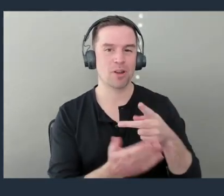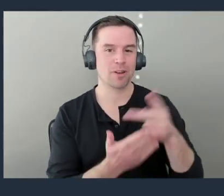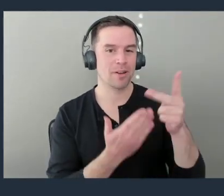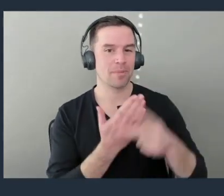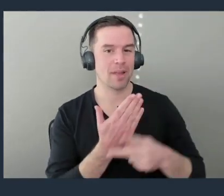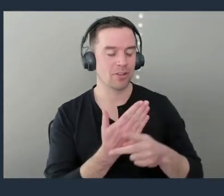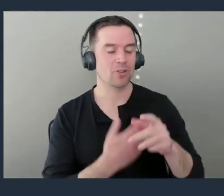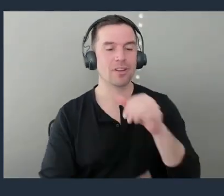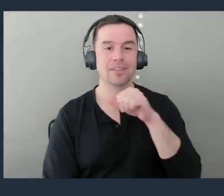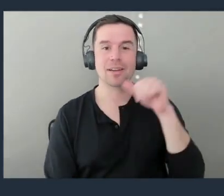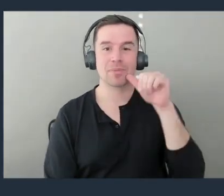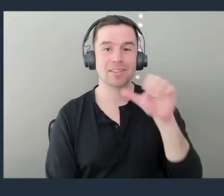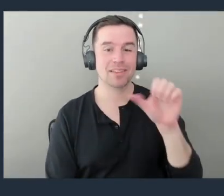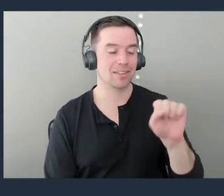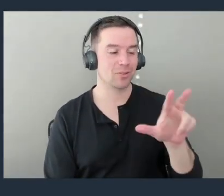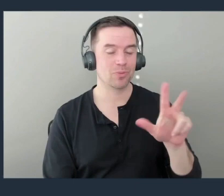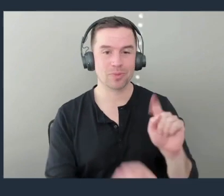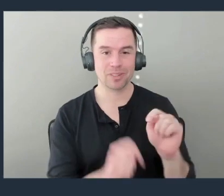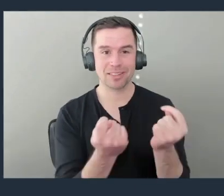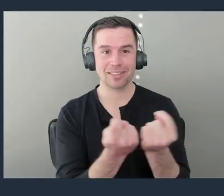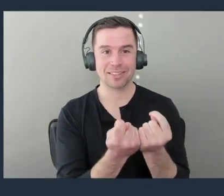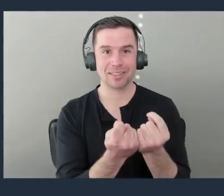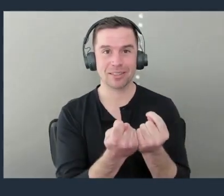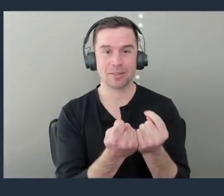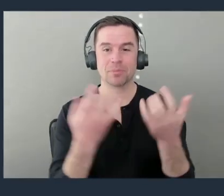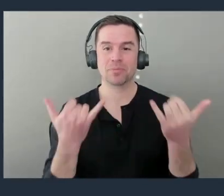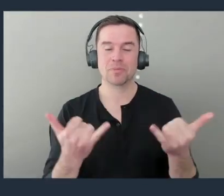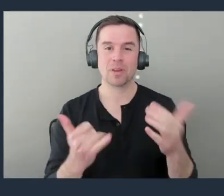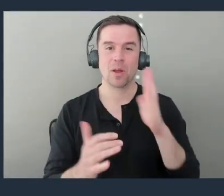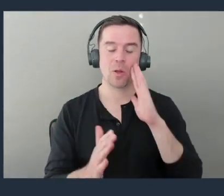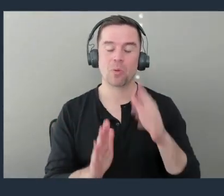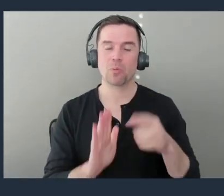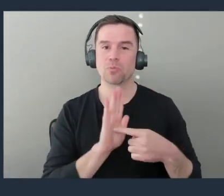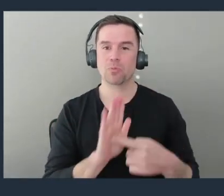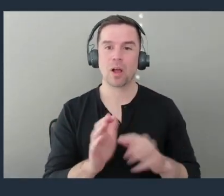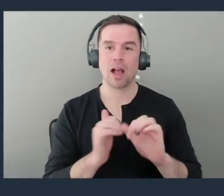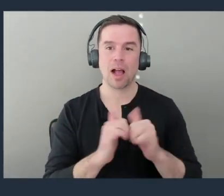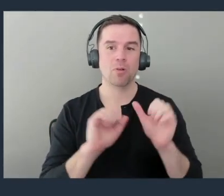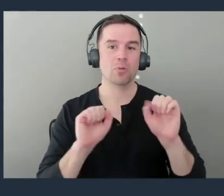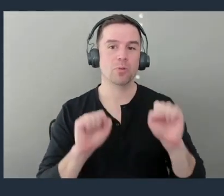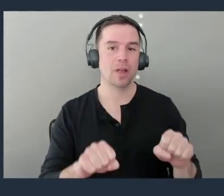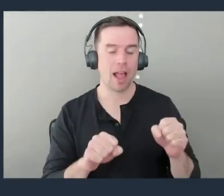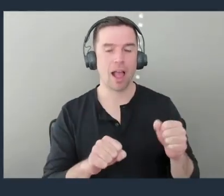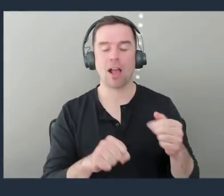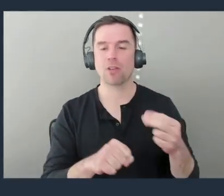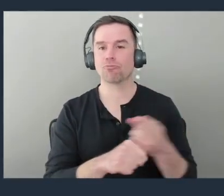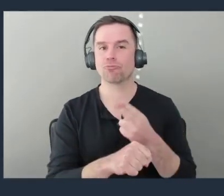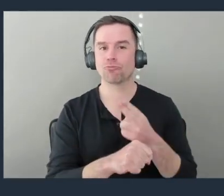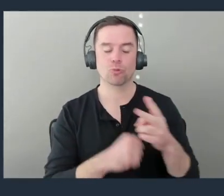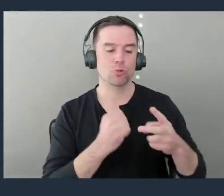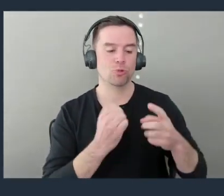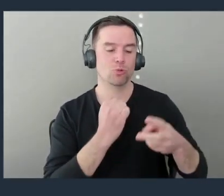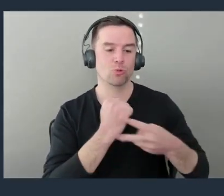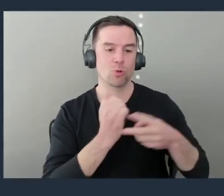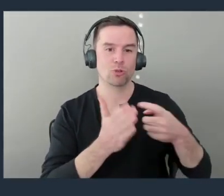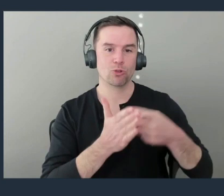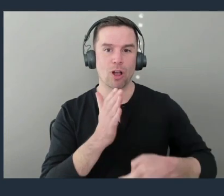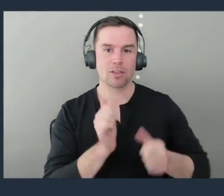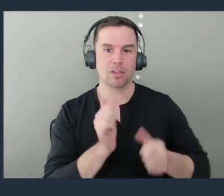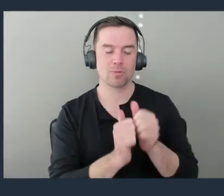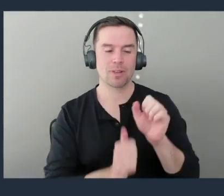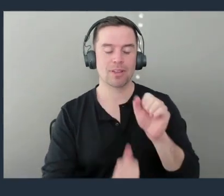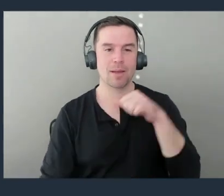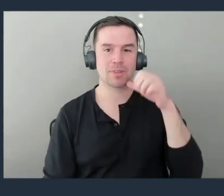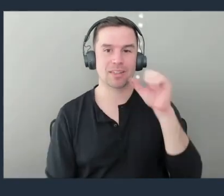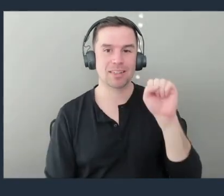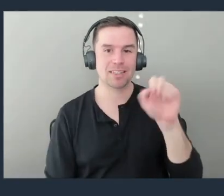to highlight how you can maximize visibility into your storage costs with Amazon S3 Storage Lens. In particular, we will